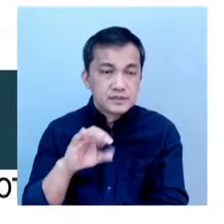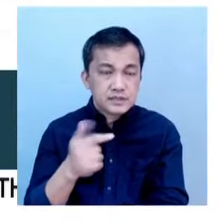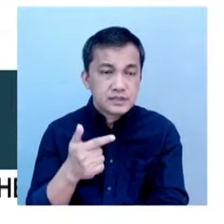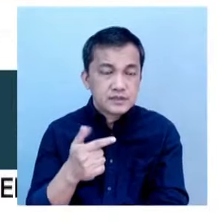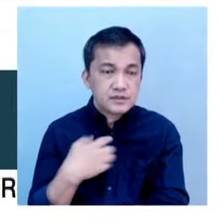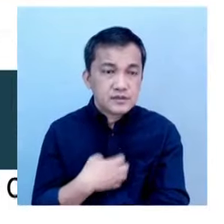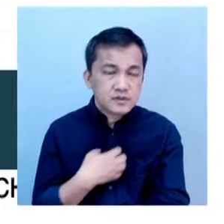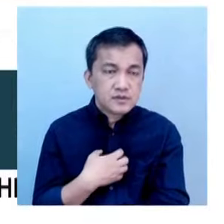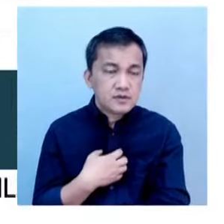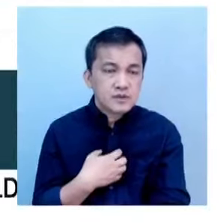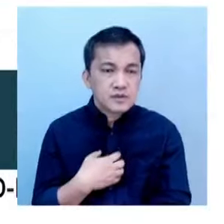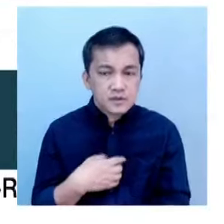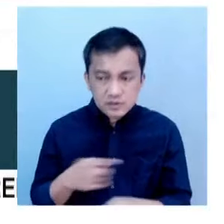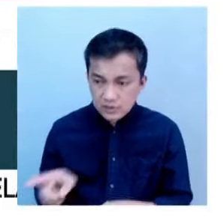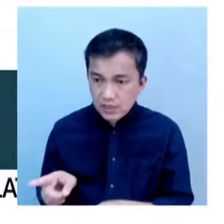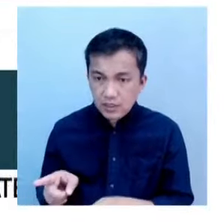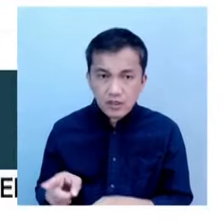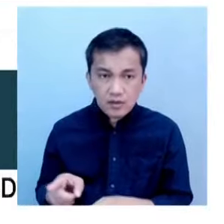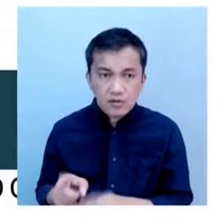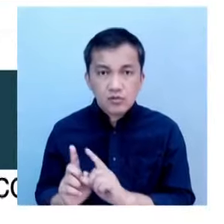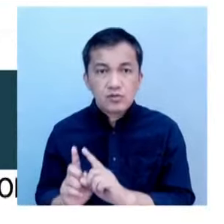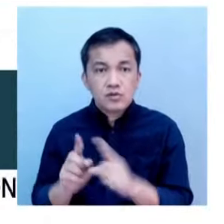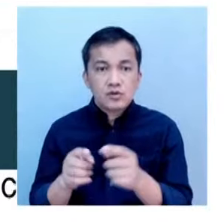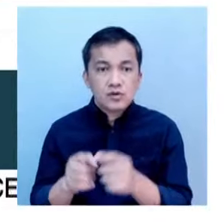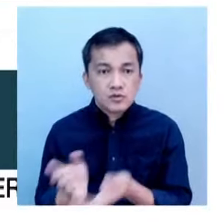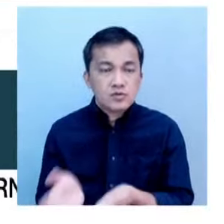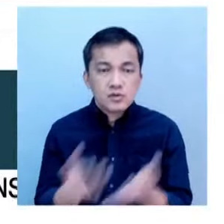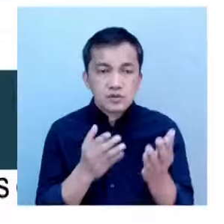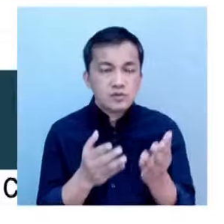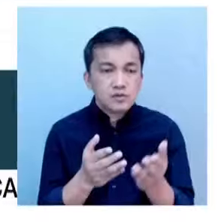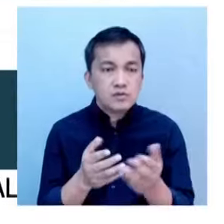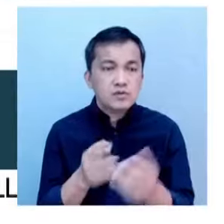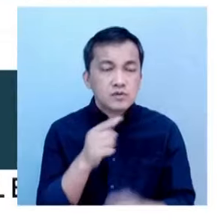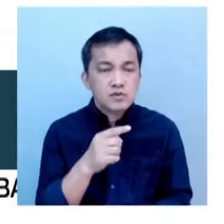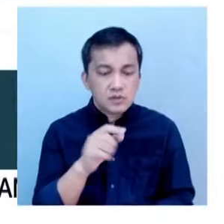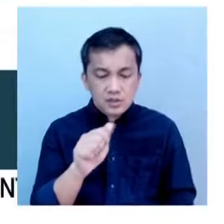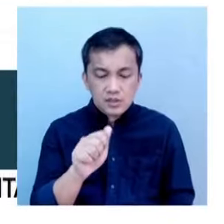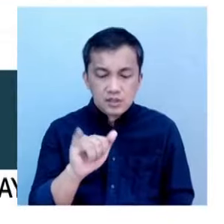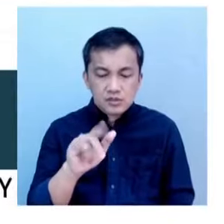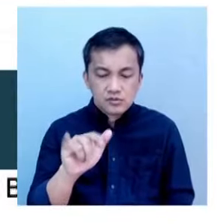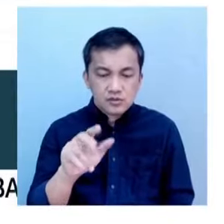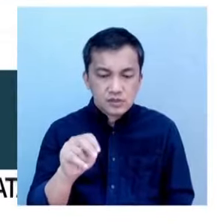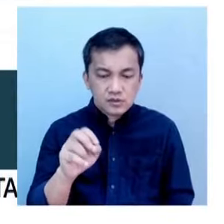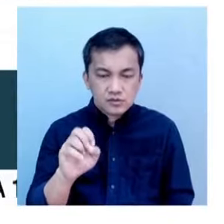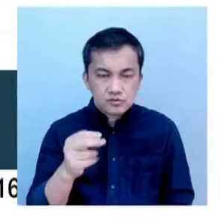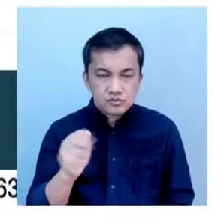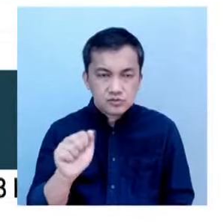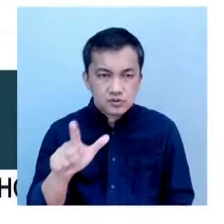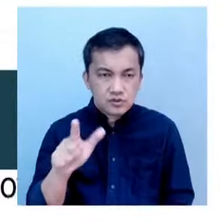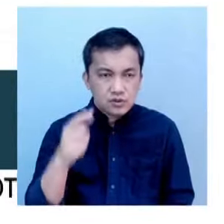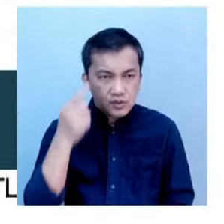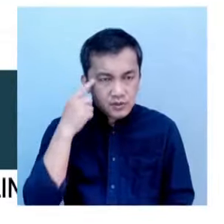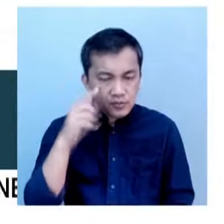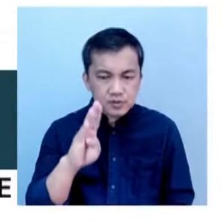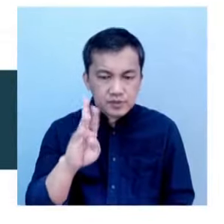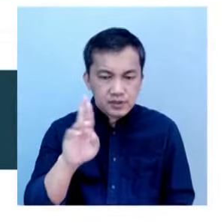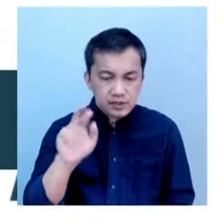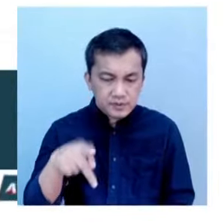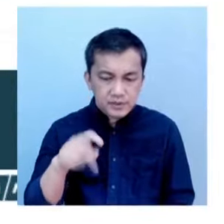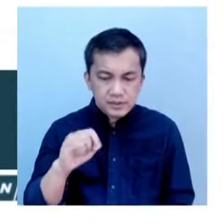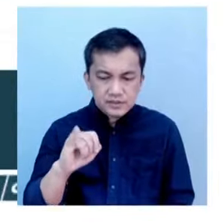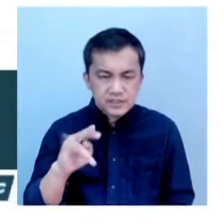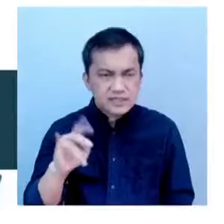that every time they are going to deliver supplies to the Ayungin Shoal for our BRP Sierra Madre,